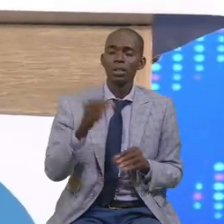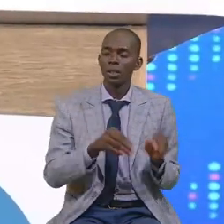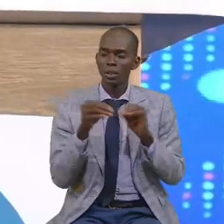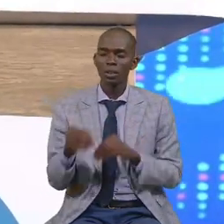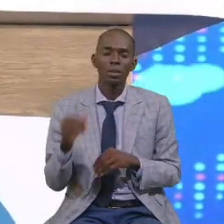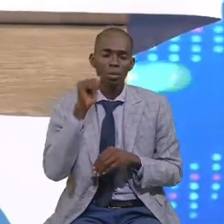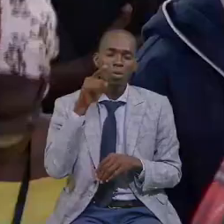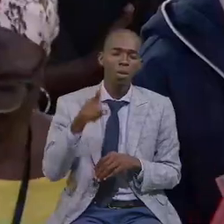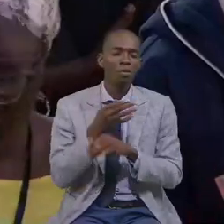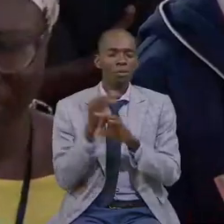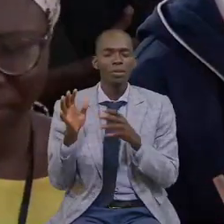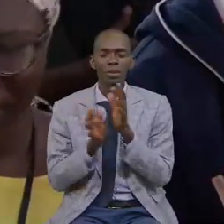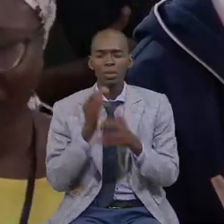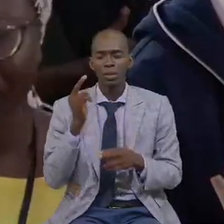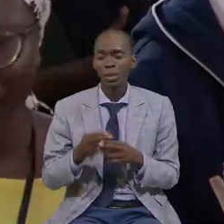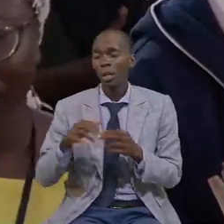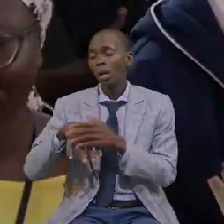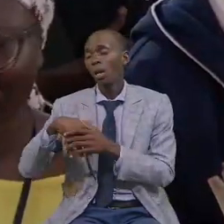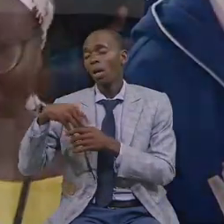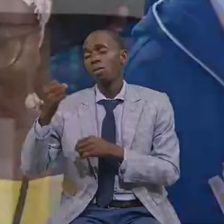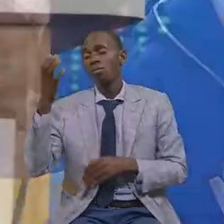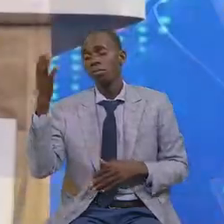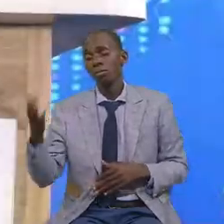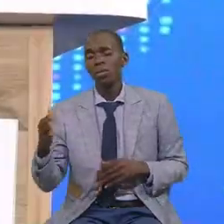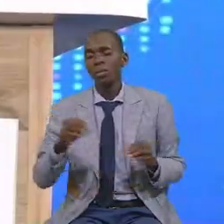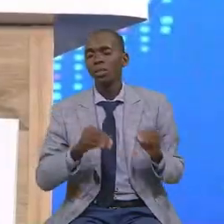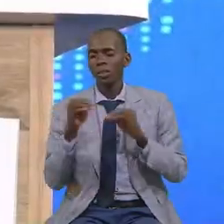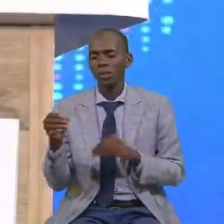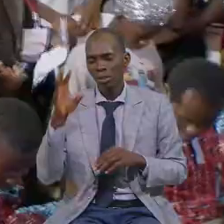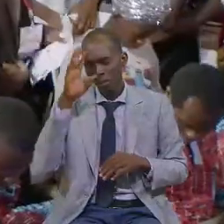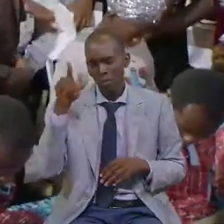free. Outside there, set him free.